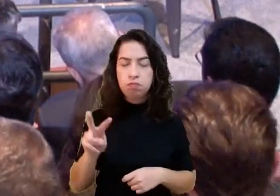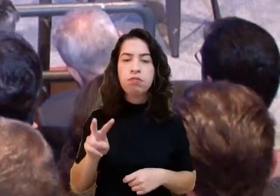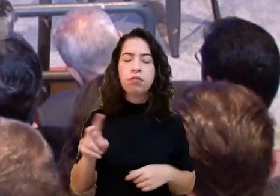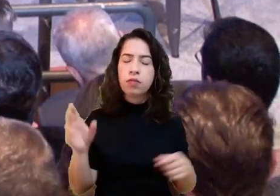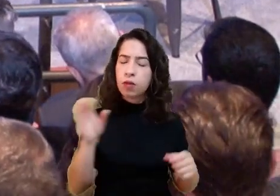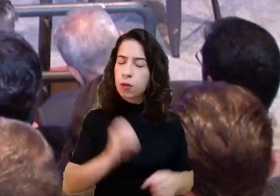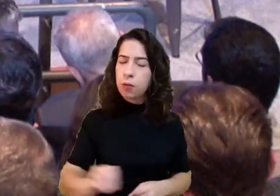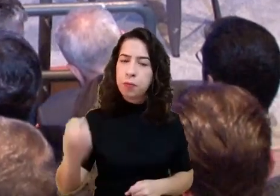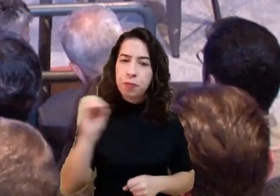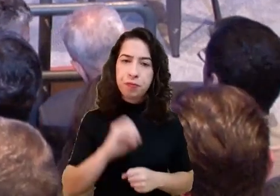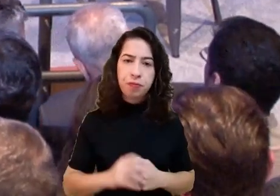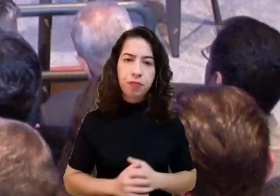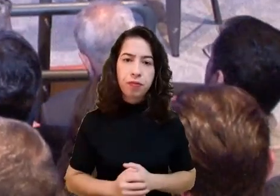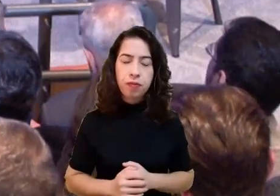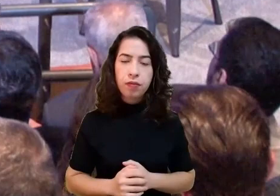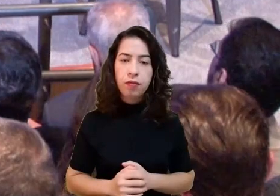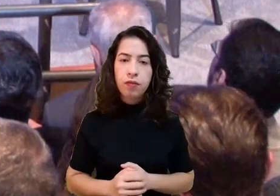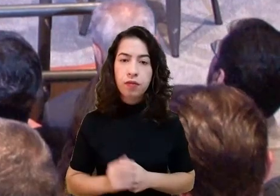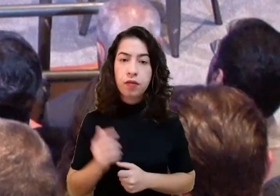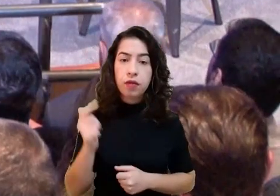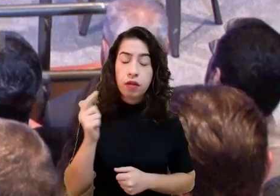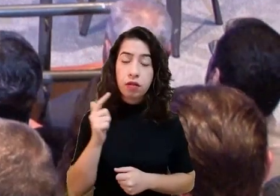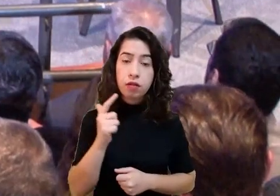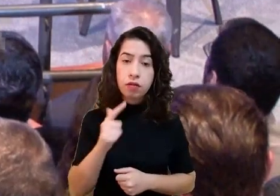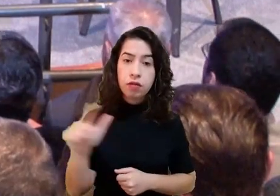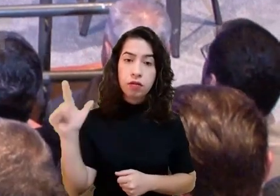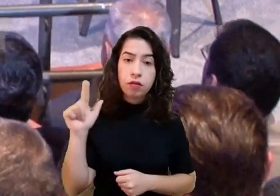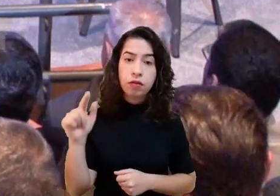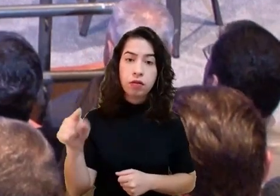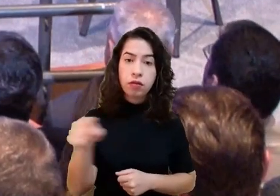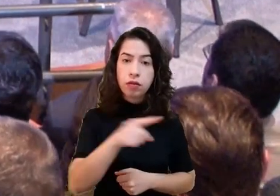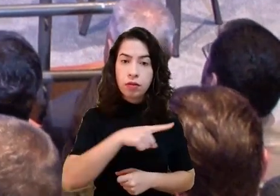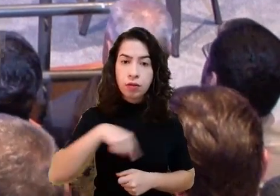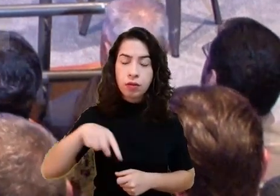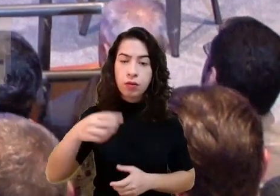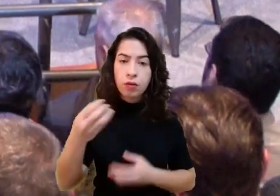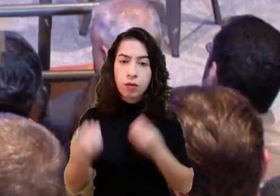would be great. And on the other hand, as